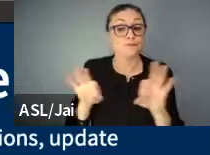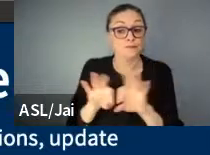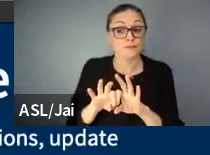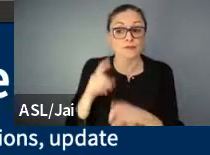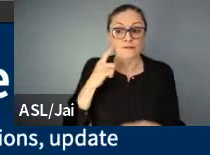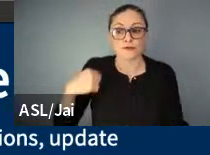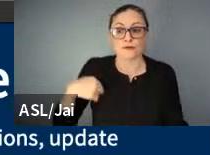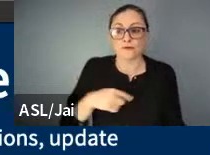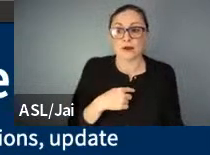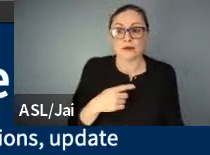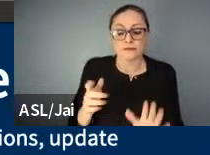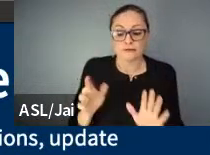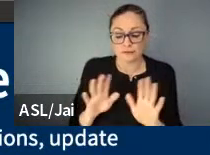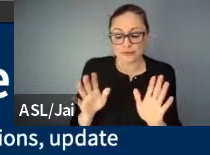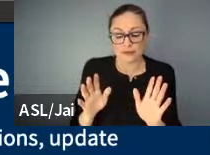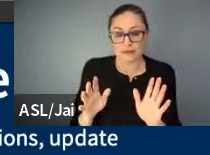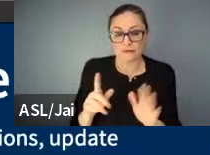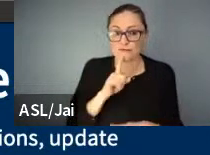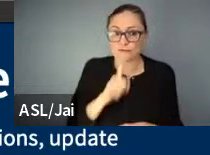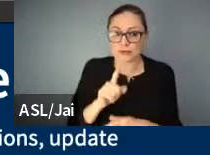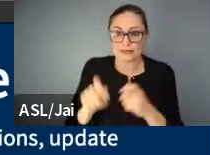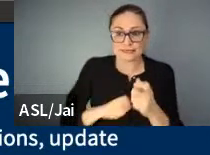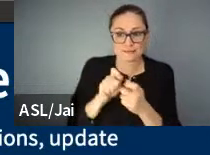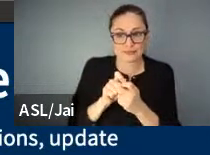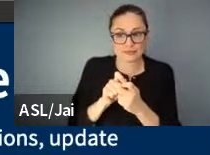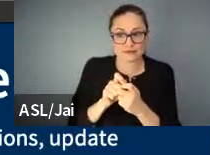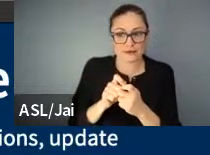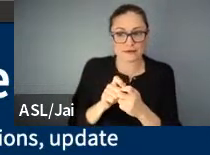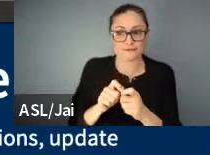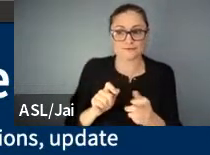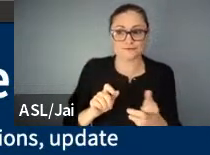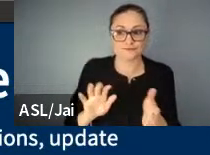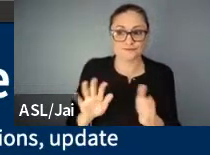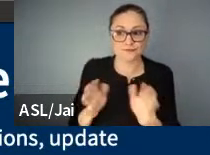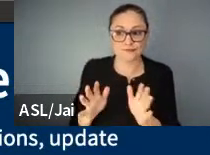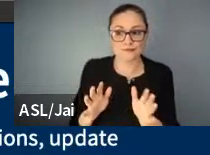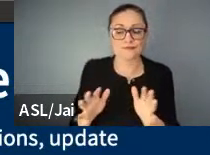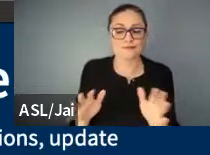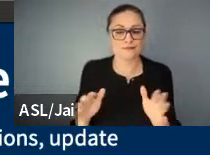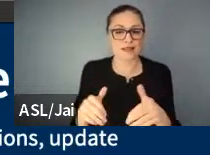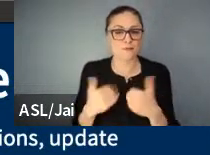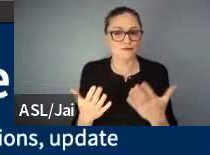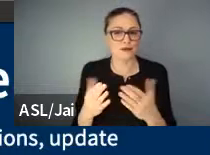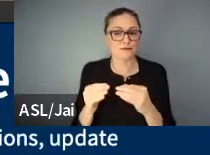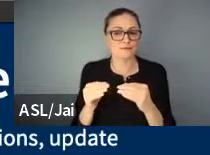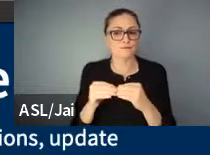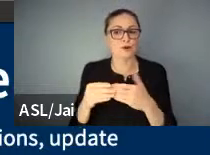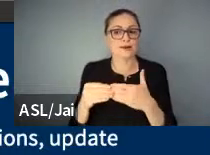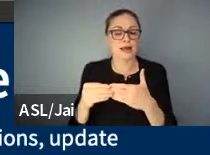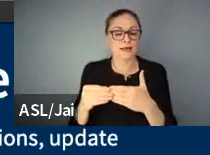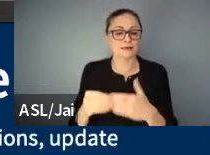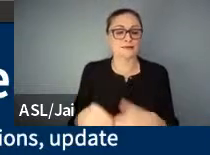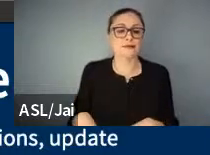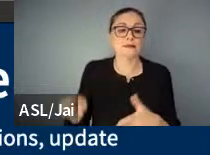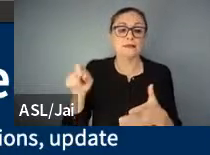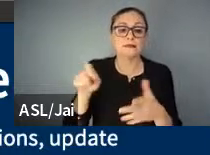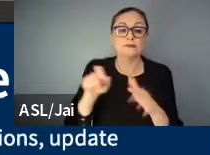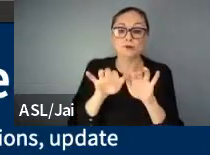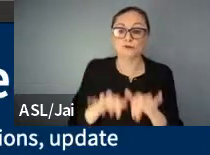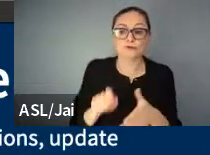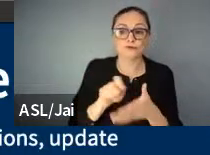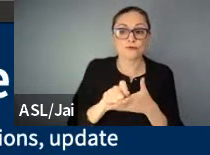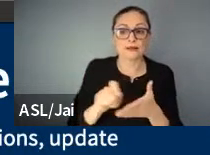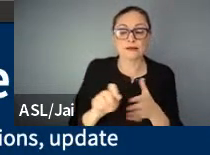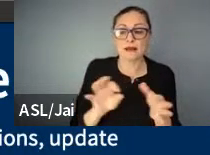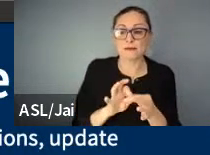us to be super specific on that. So just a little more guidance on that is that written comments should not